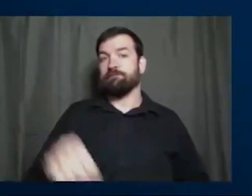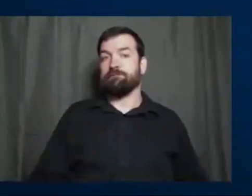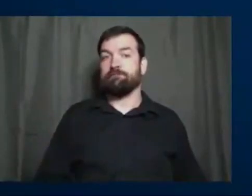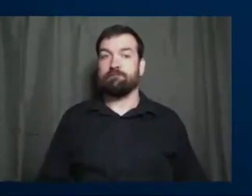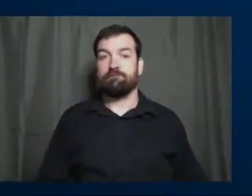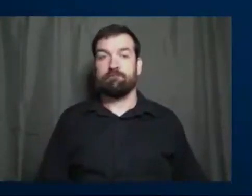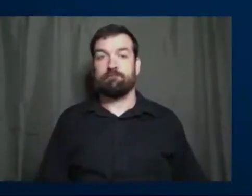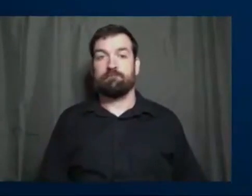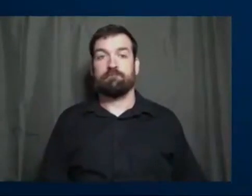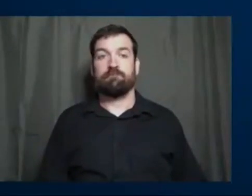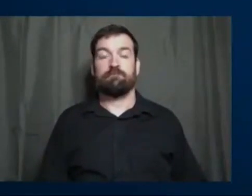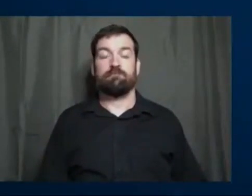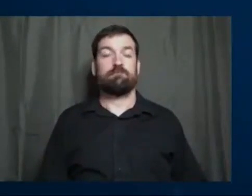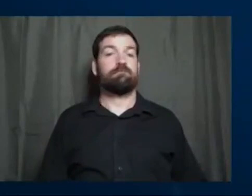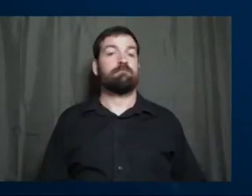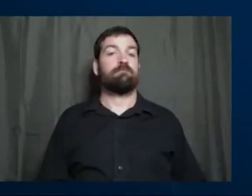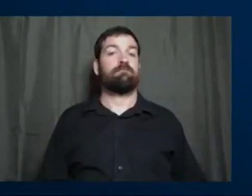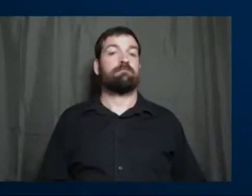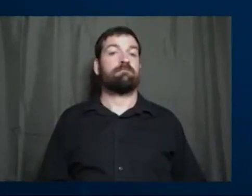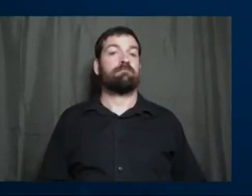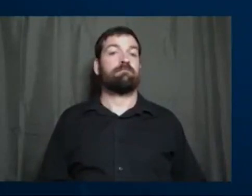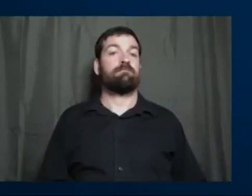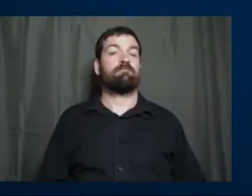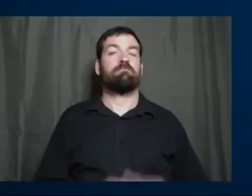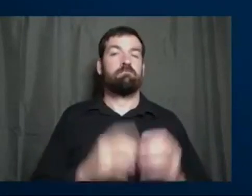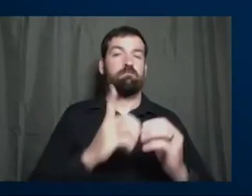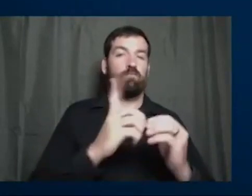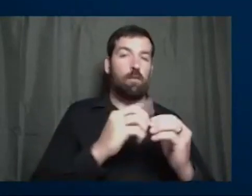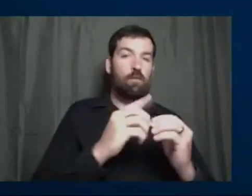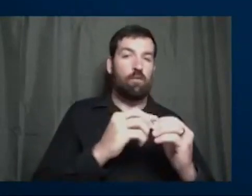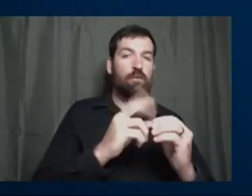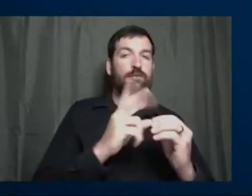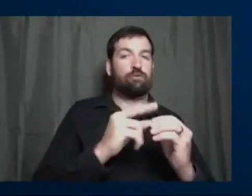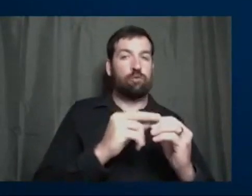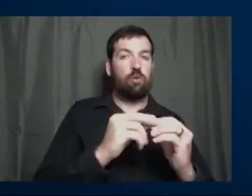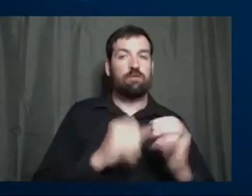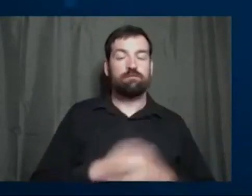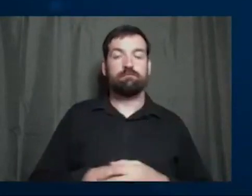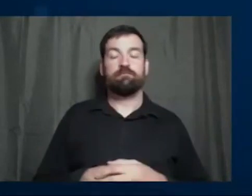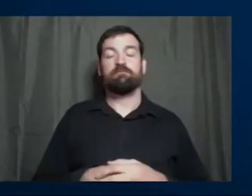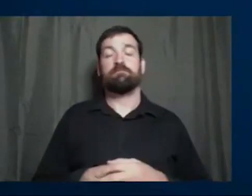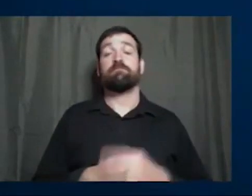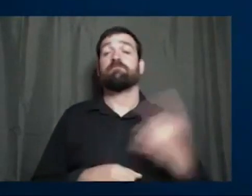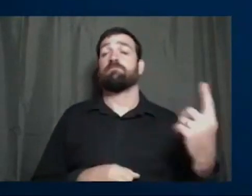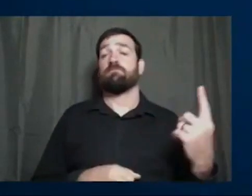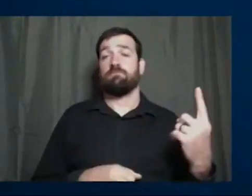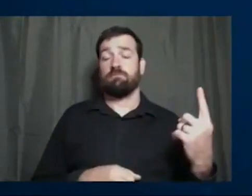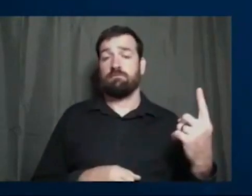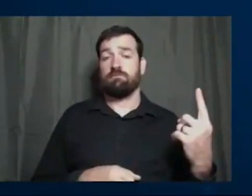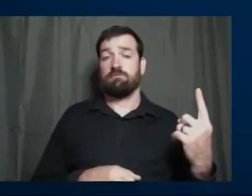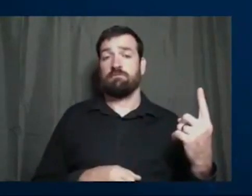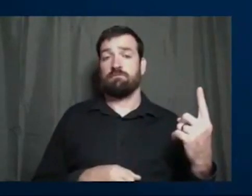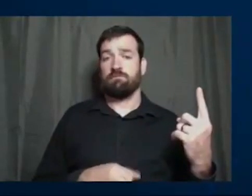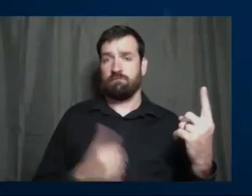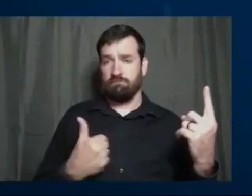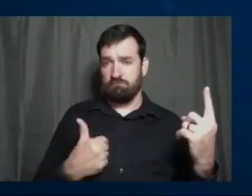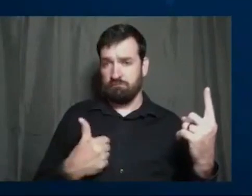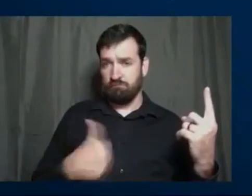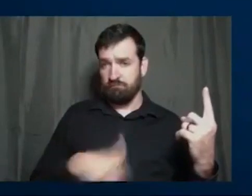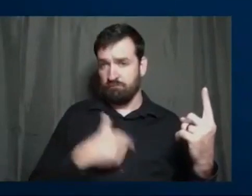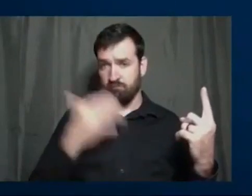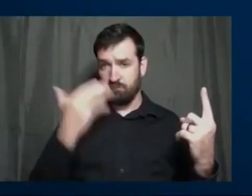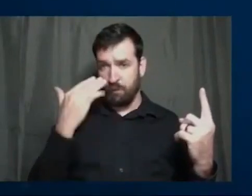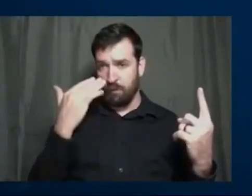Okay, and I think that we'll take one or two more questions. One of them is, do we know, there's